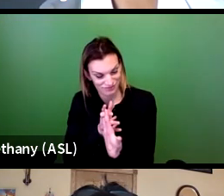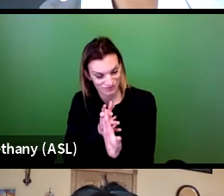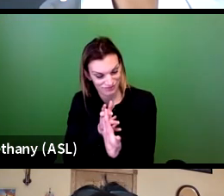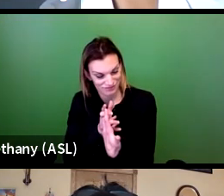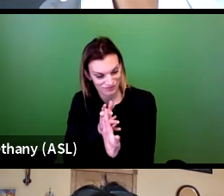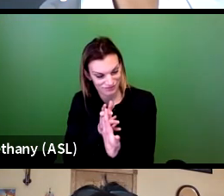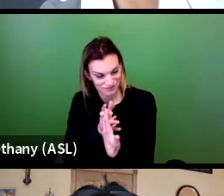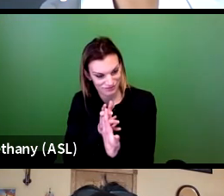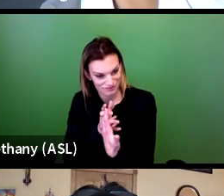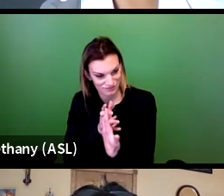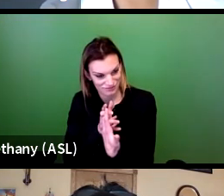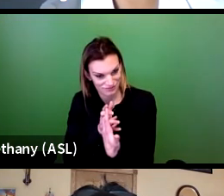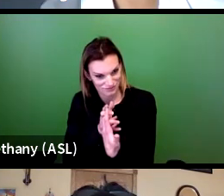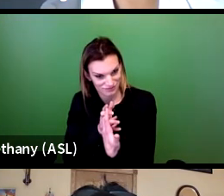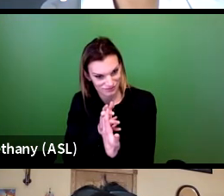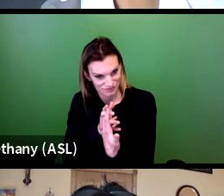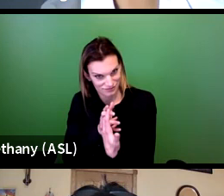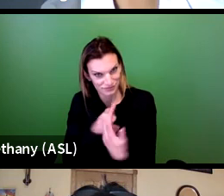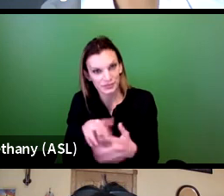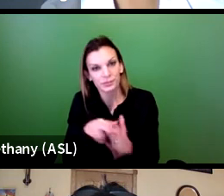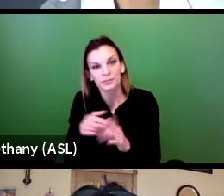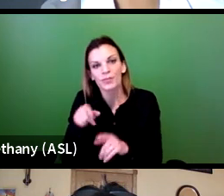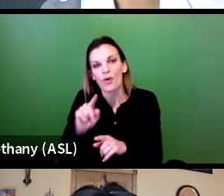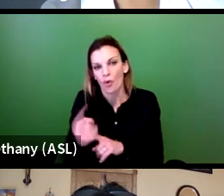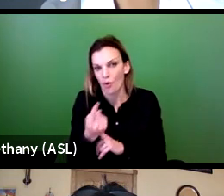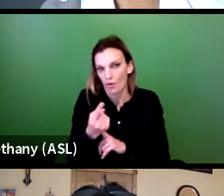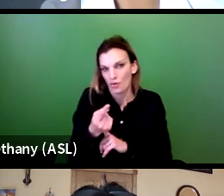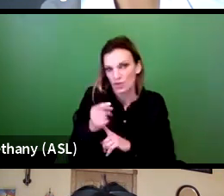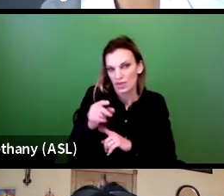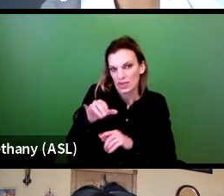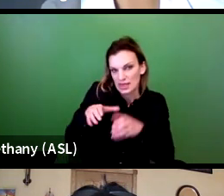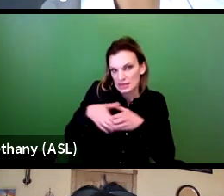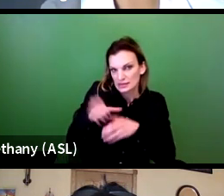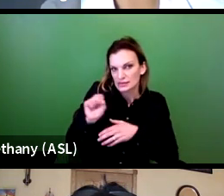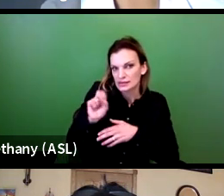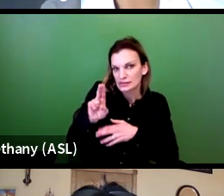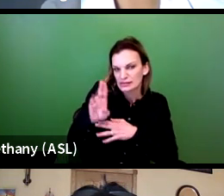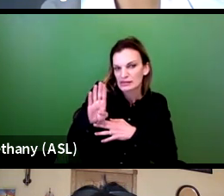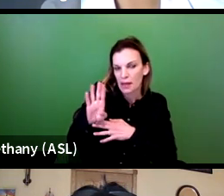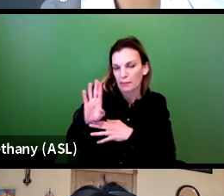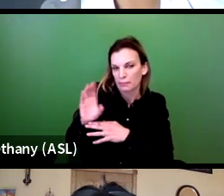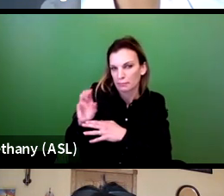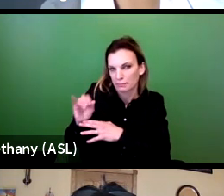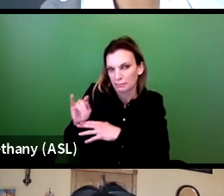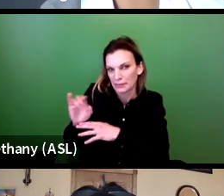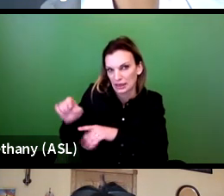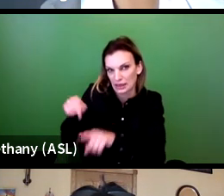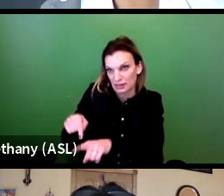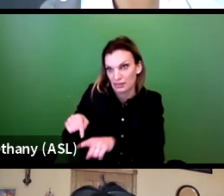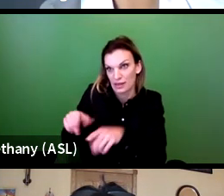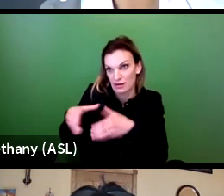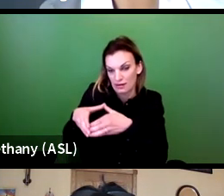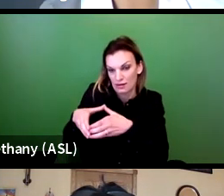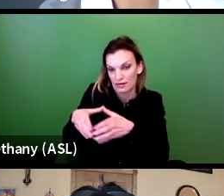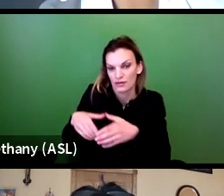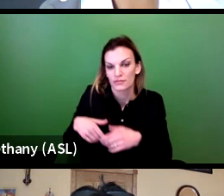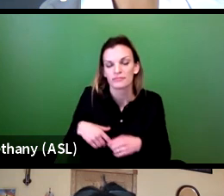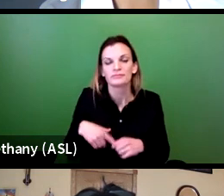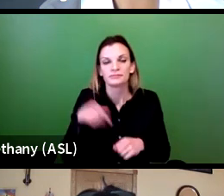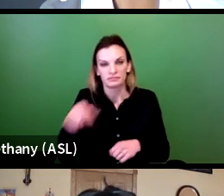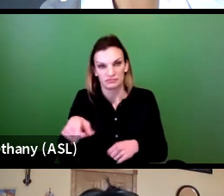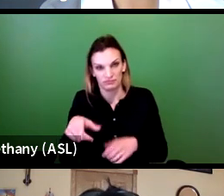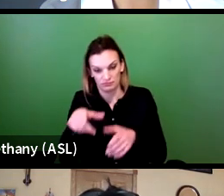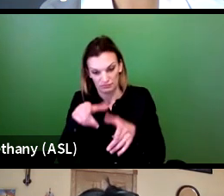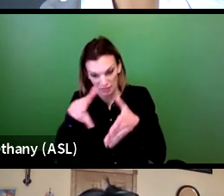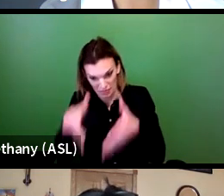so just the subcommittee, not the whole 13 of us. The subcommittee. Then we'll come back to the commission and say, okay,